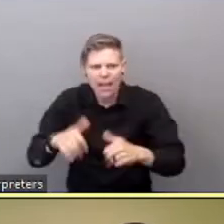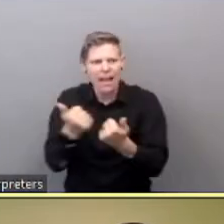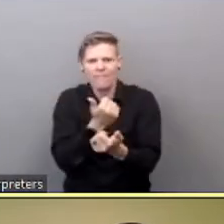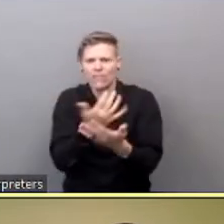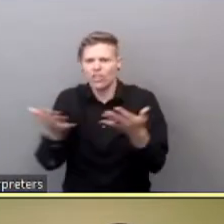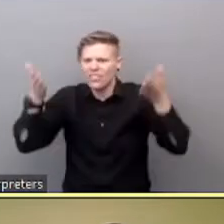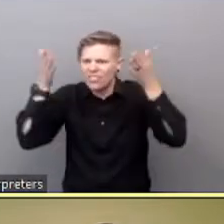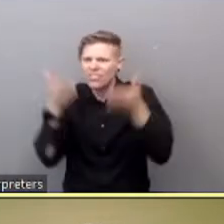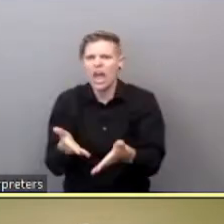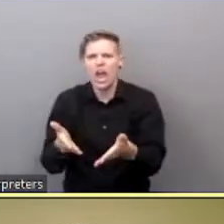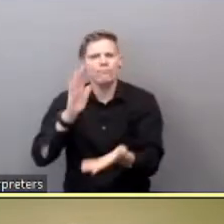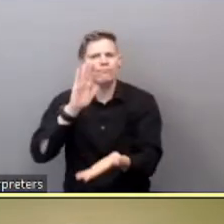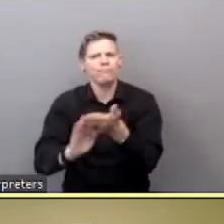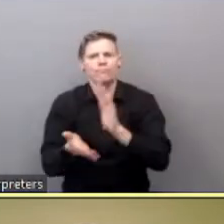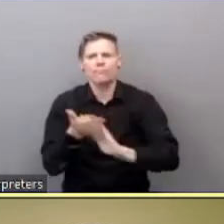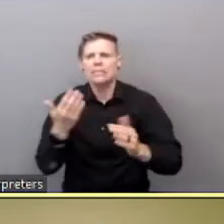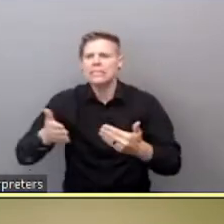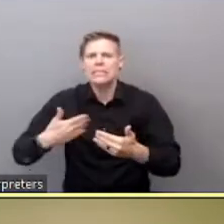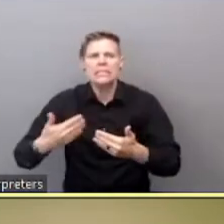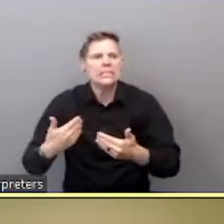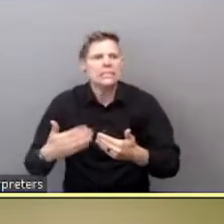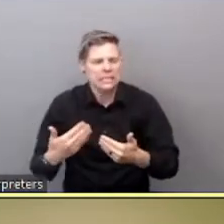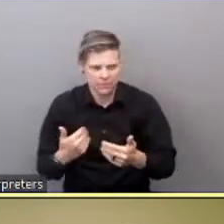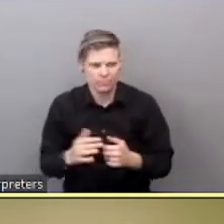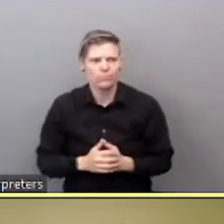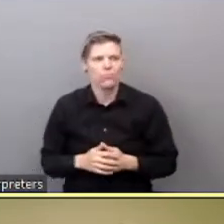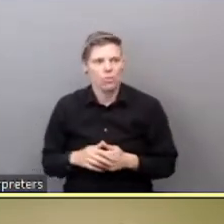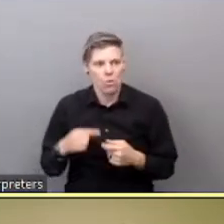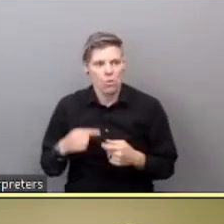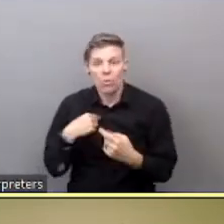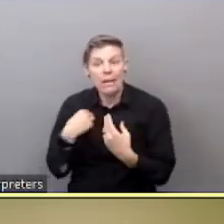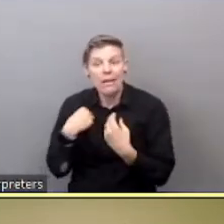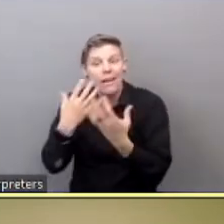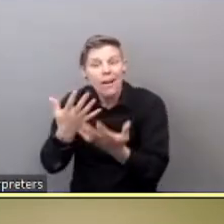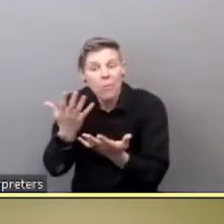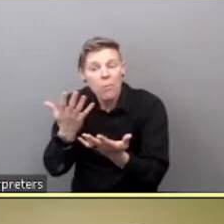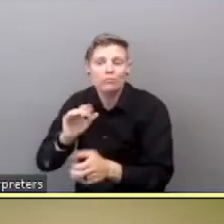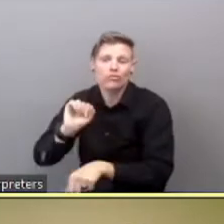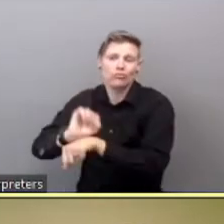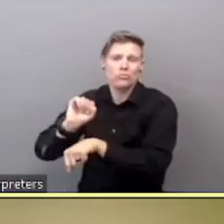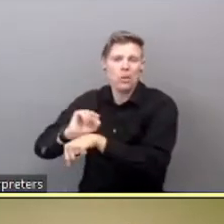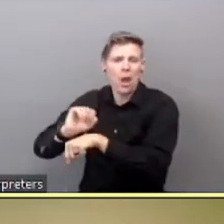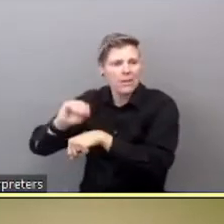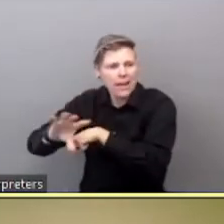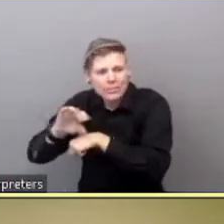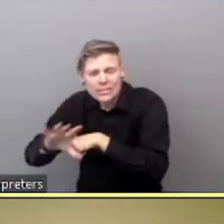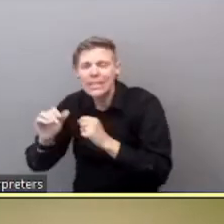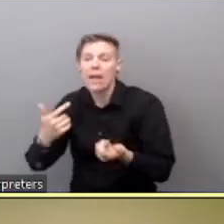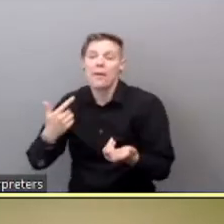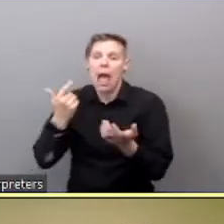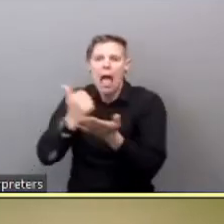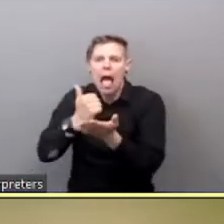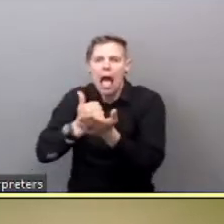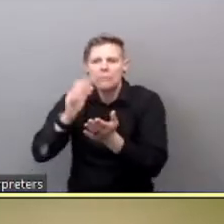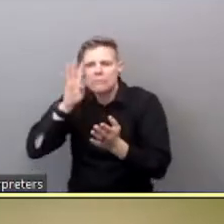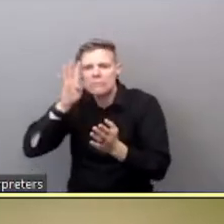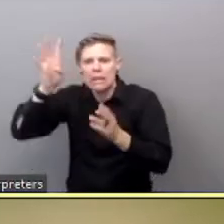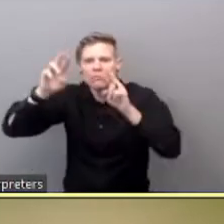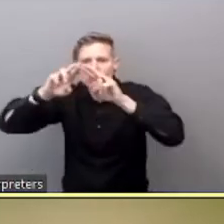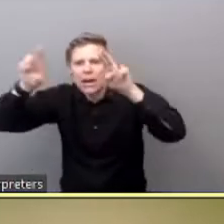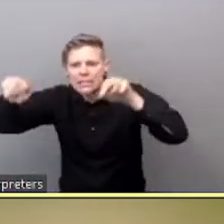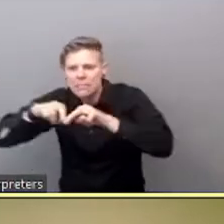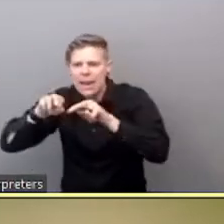direct career counseling, whether that means assistance with resume development, interview skill development, letter of interest development,